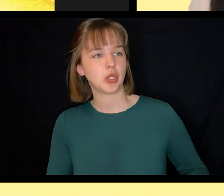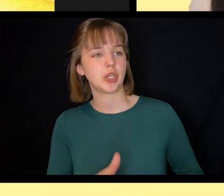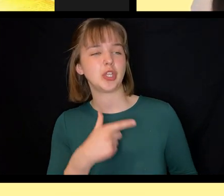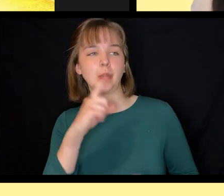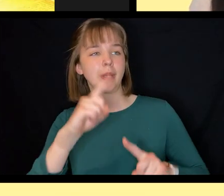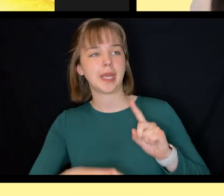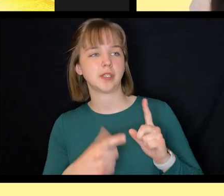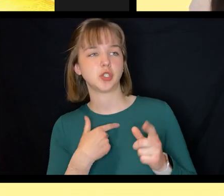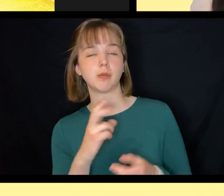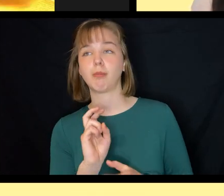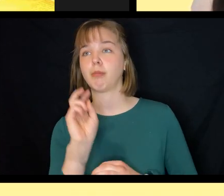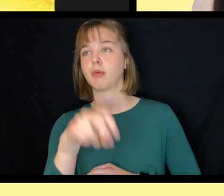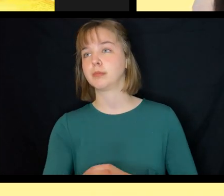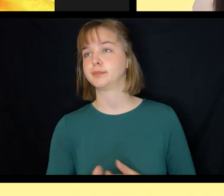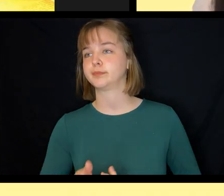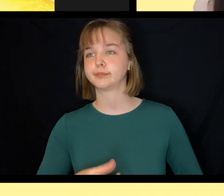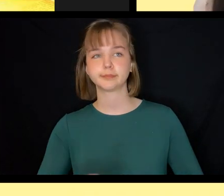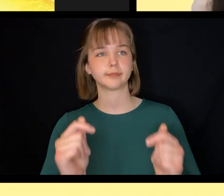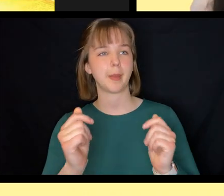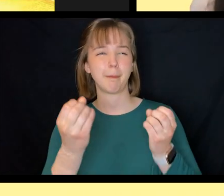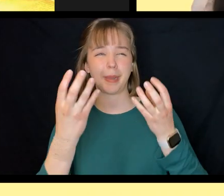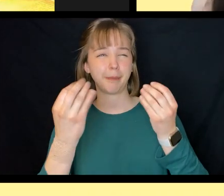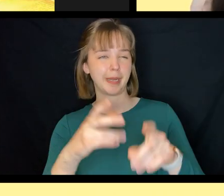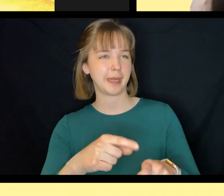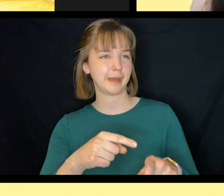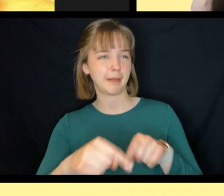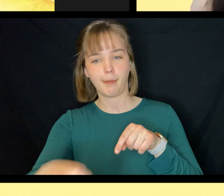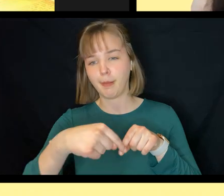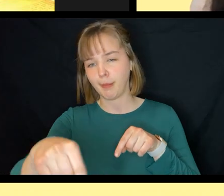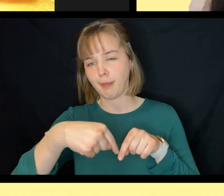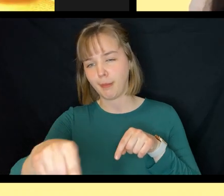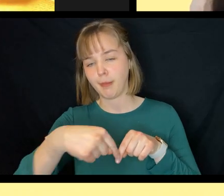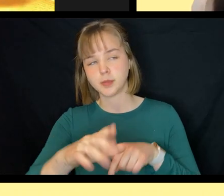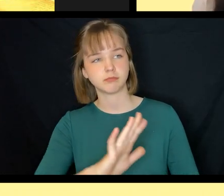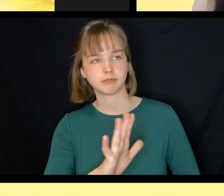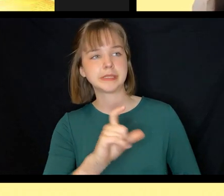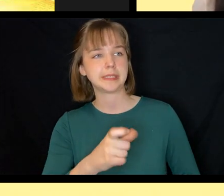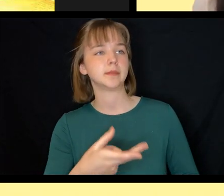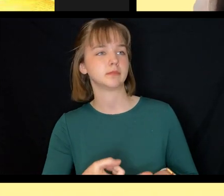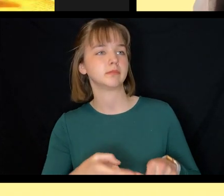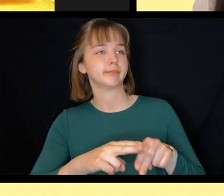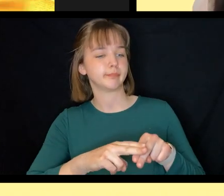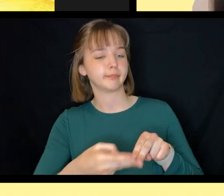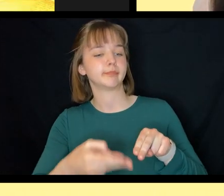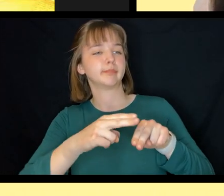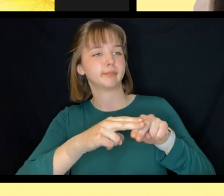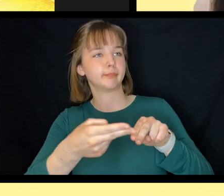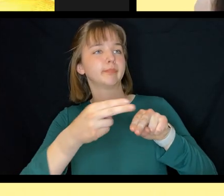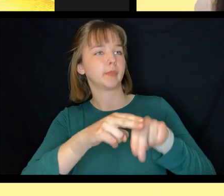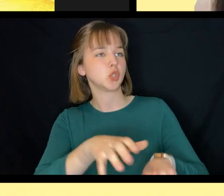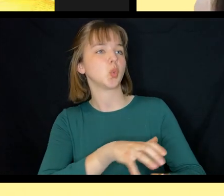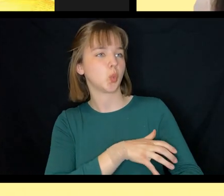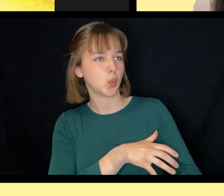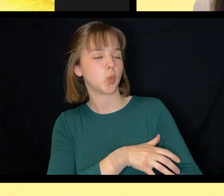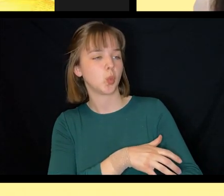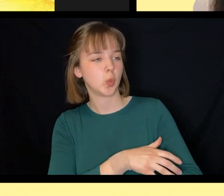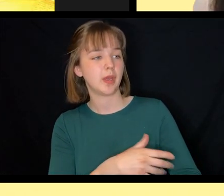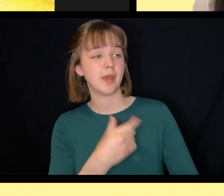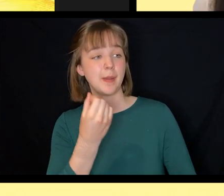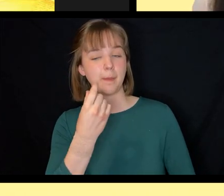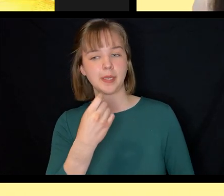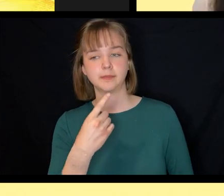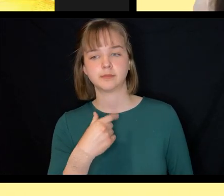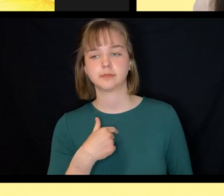you. So like I wasn't doing as much as the like normal team in the beginning, but eventually I'm getting up to swimming where I was swimming